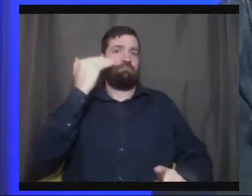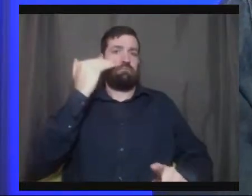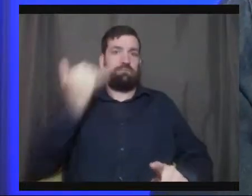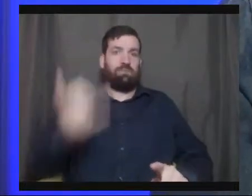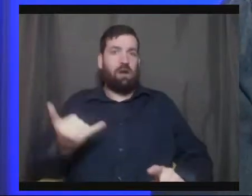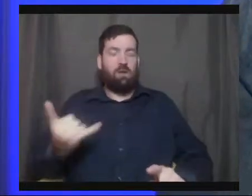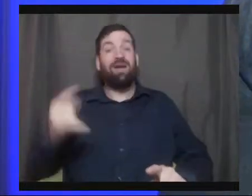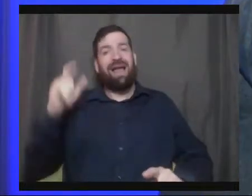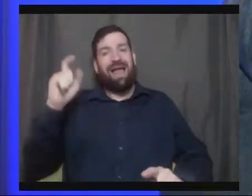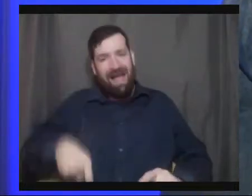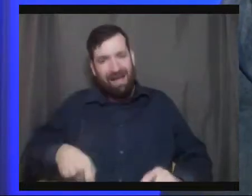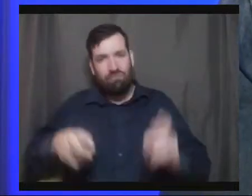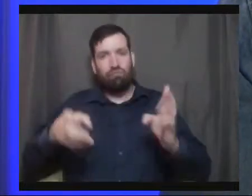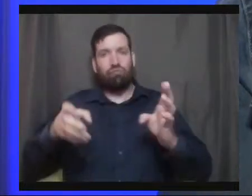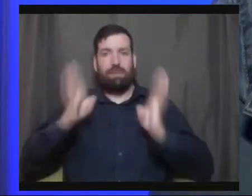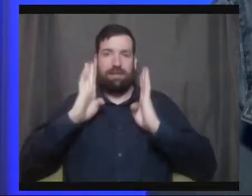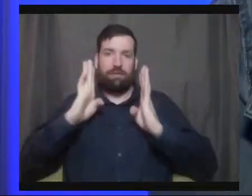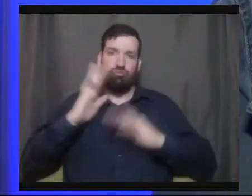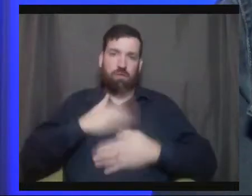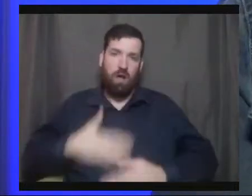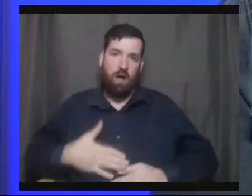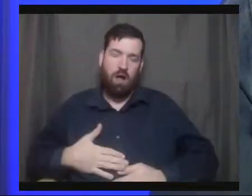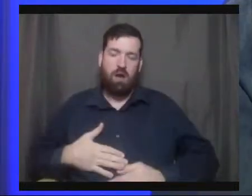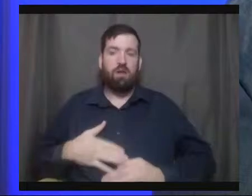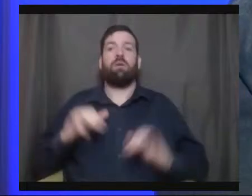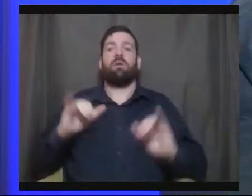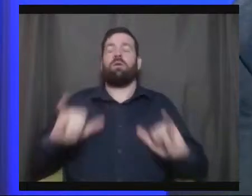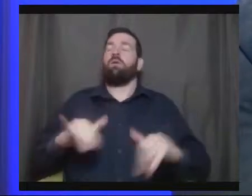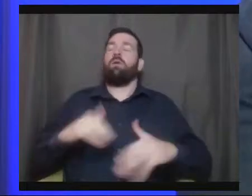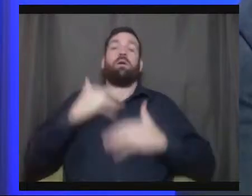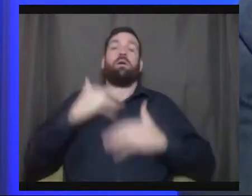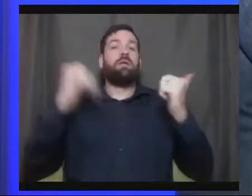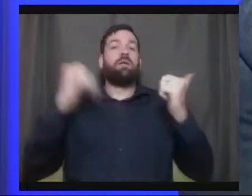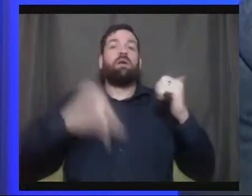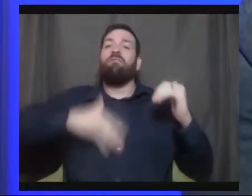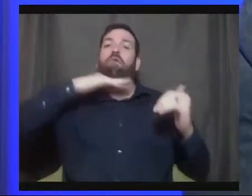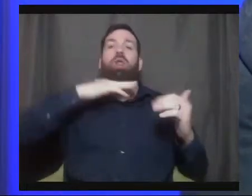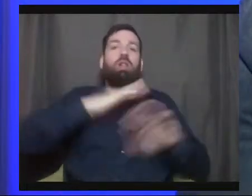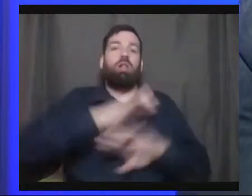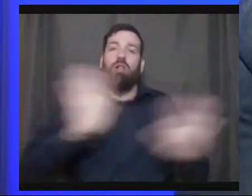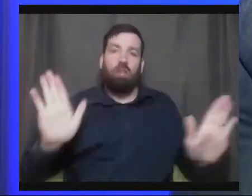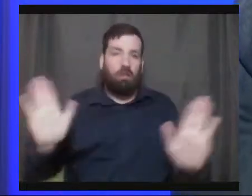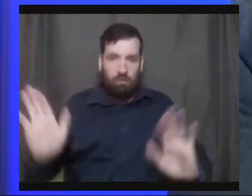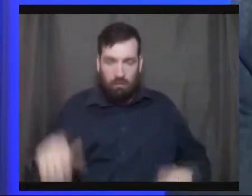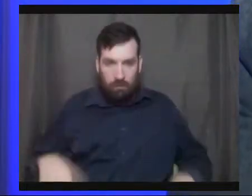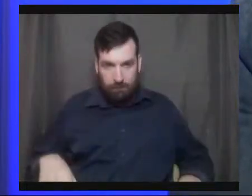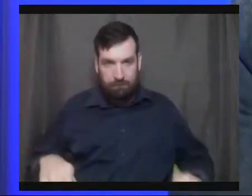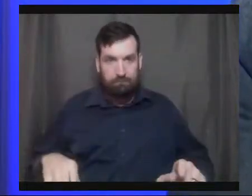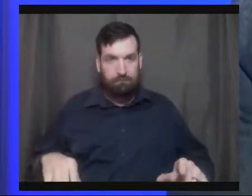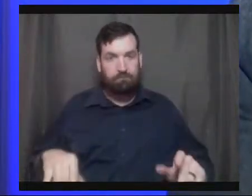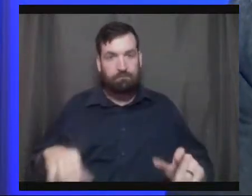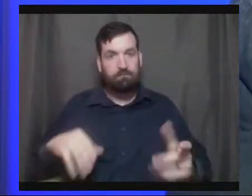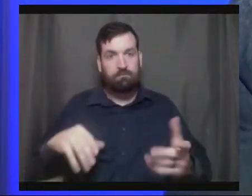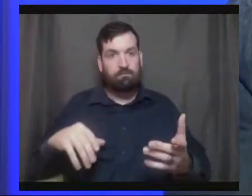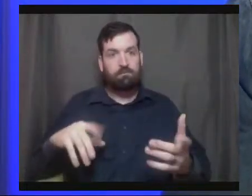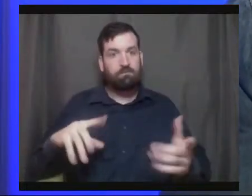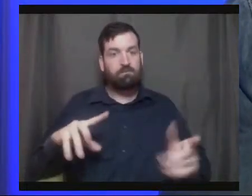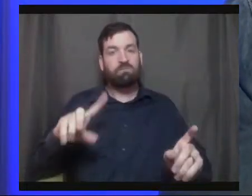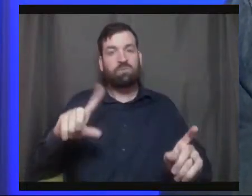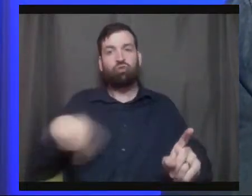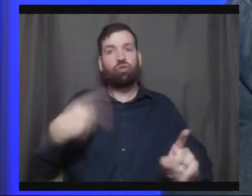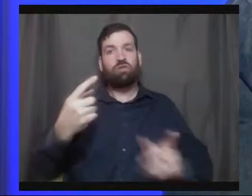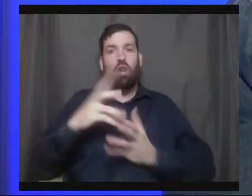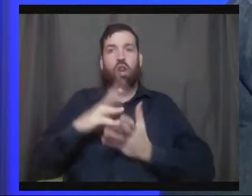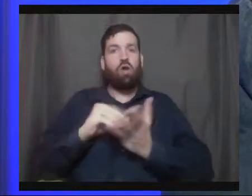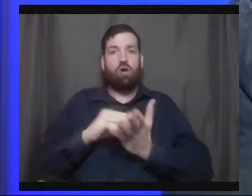your body. You have to say, okay, I'm done, I'm full. And you learn to pay attention to